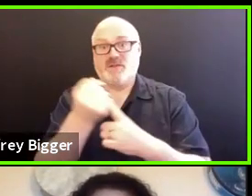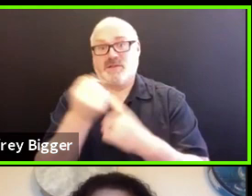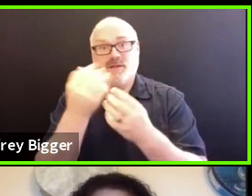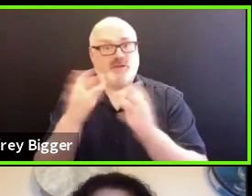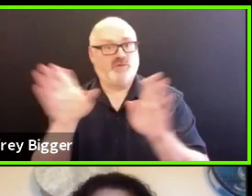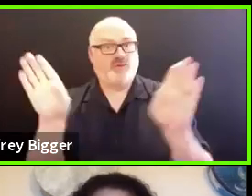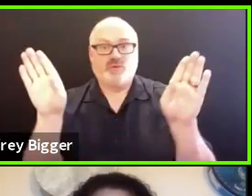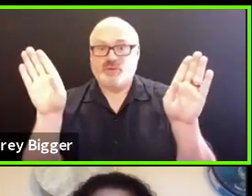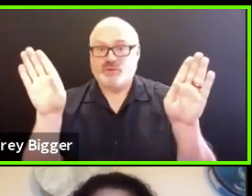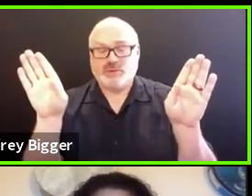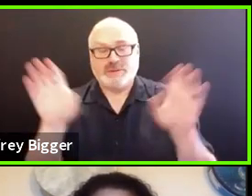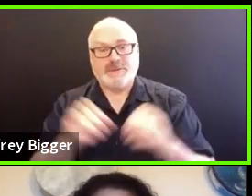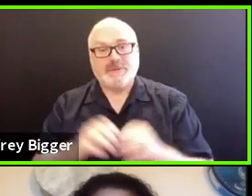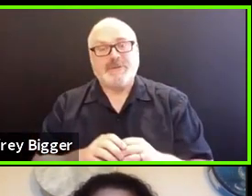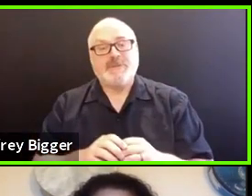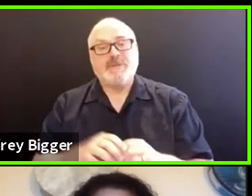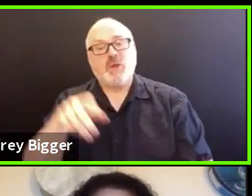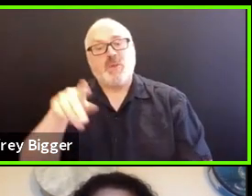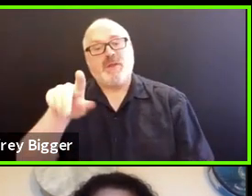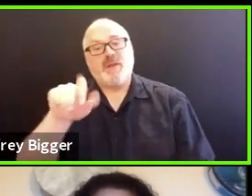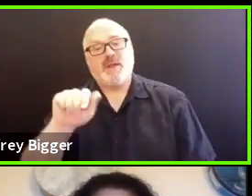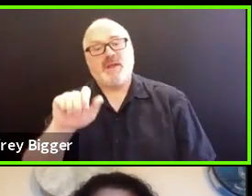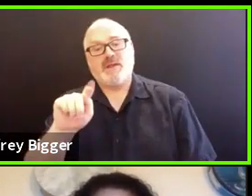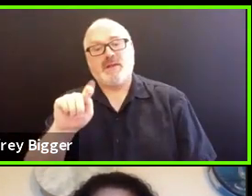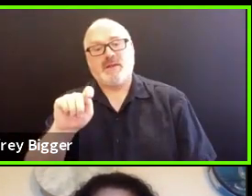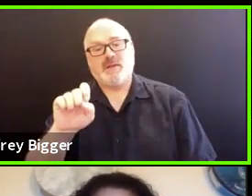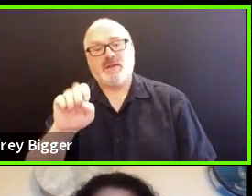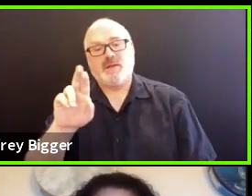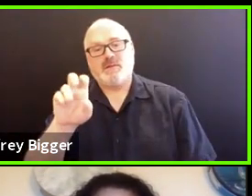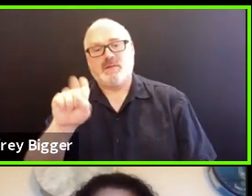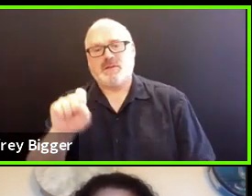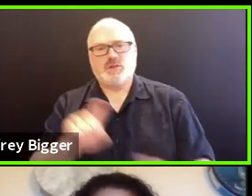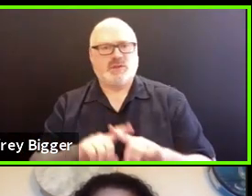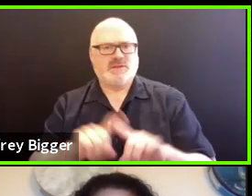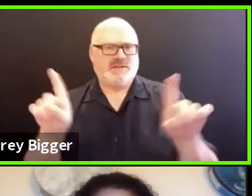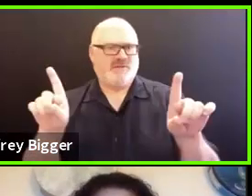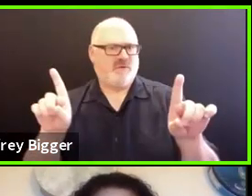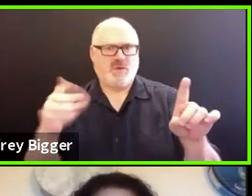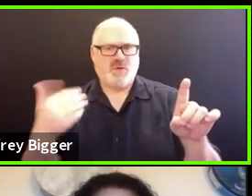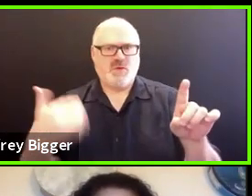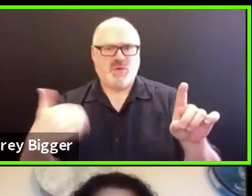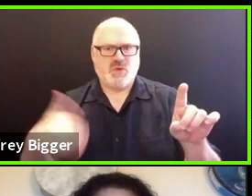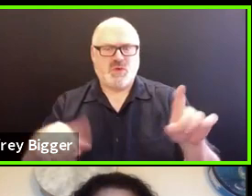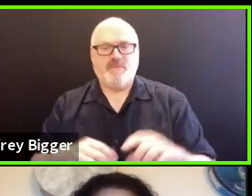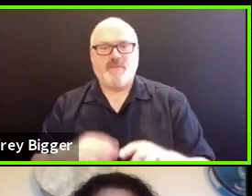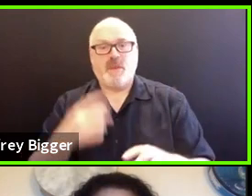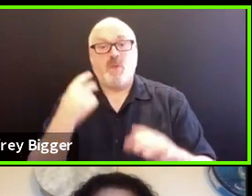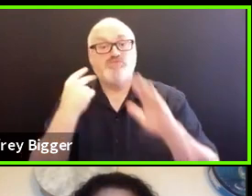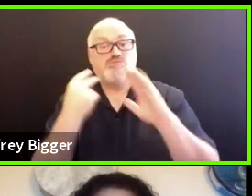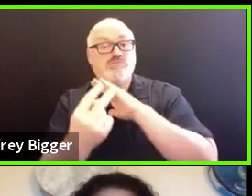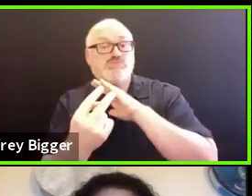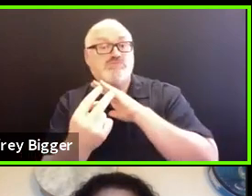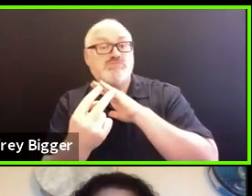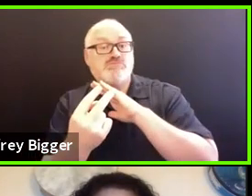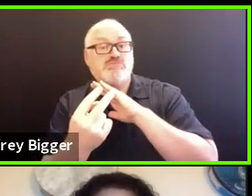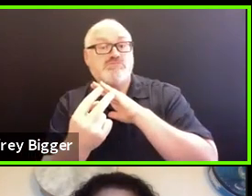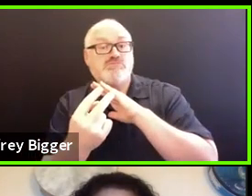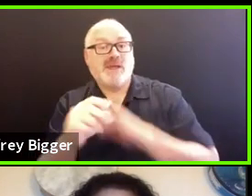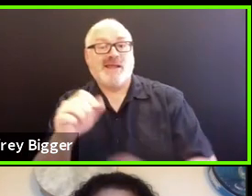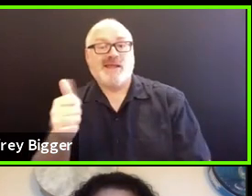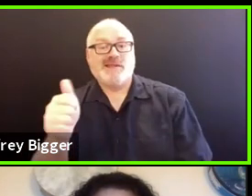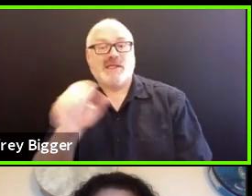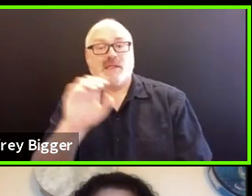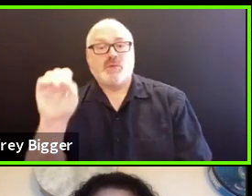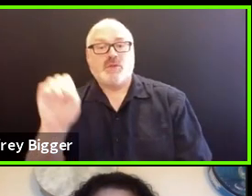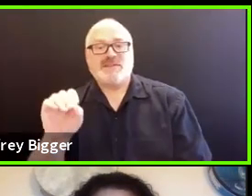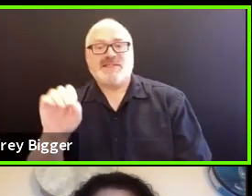so the patterns are just very, very different. We are projecting a 10%